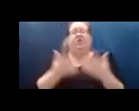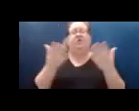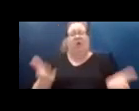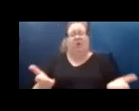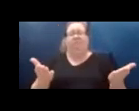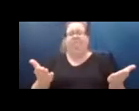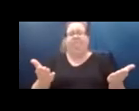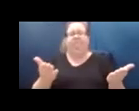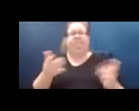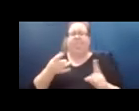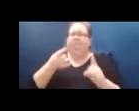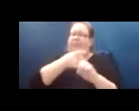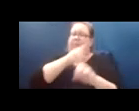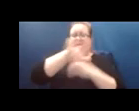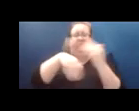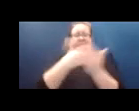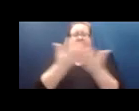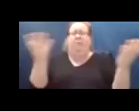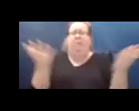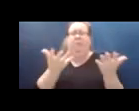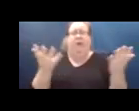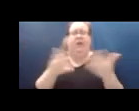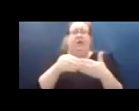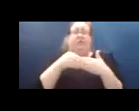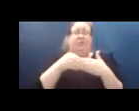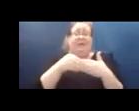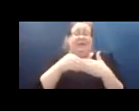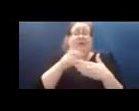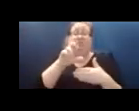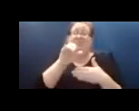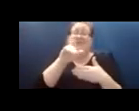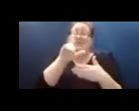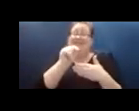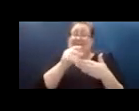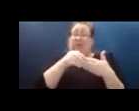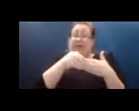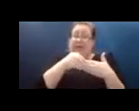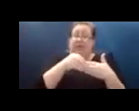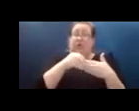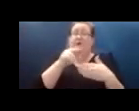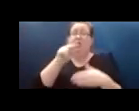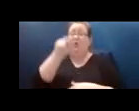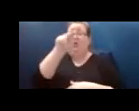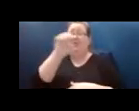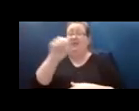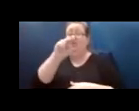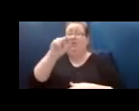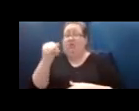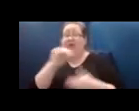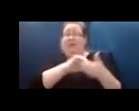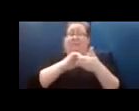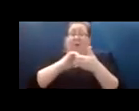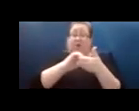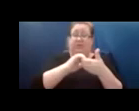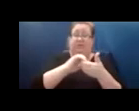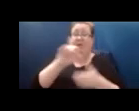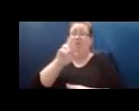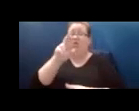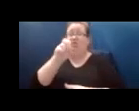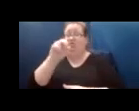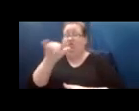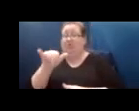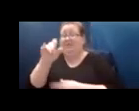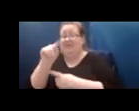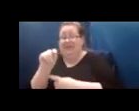about? Resilient Northeastern New Jersey is a partnership between Jersey City, Newark, Hoboken,